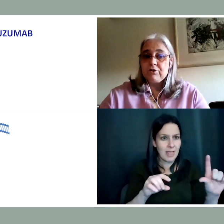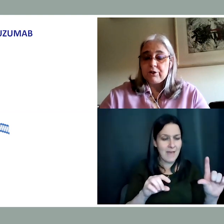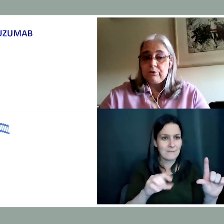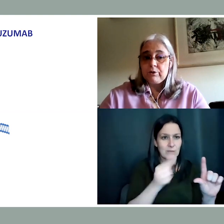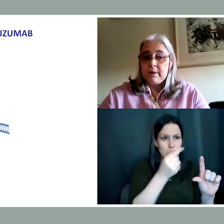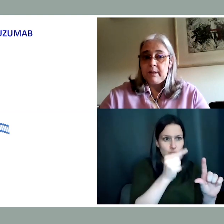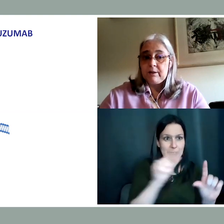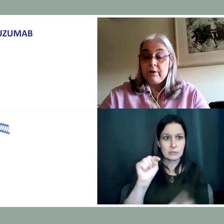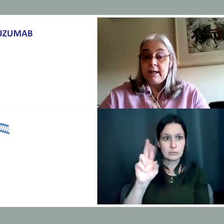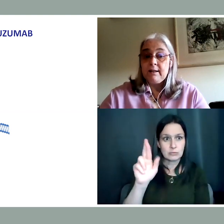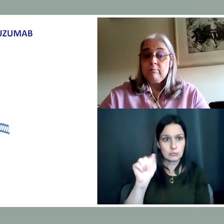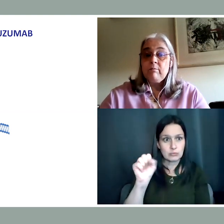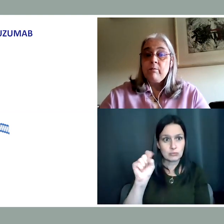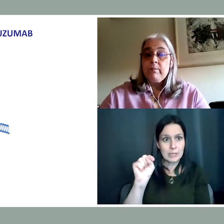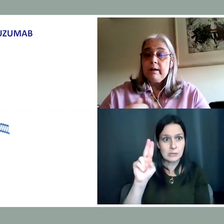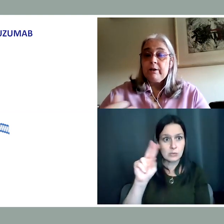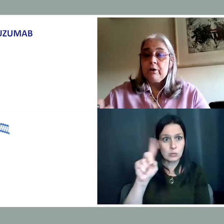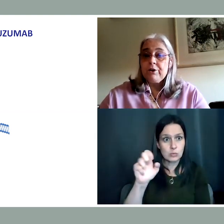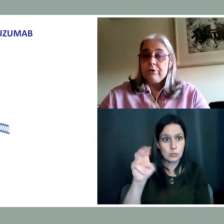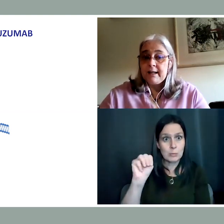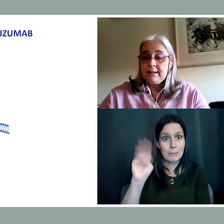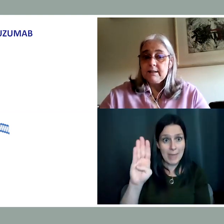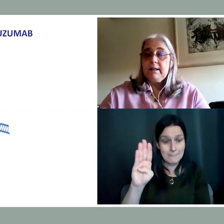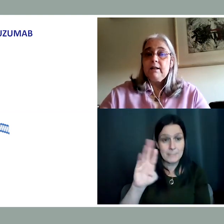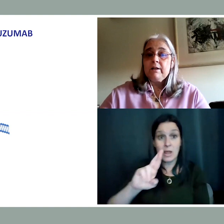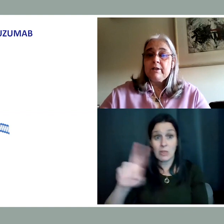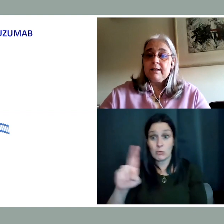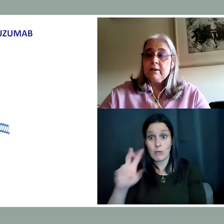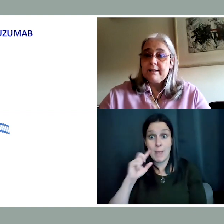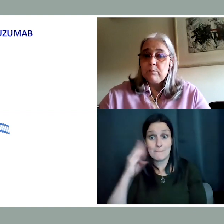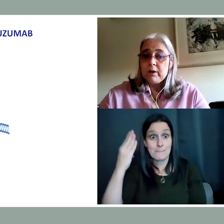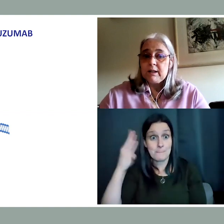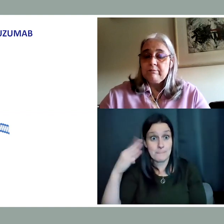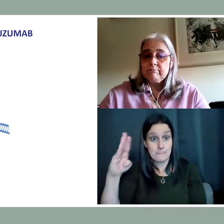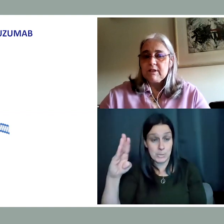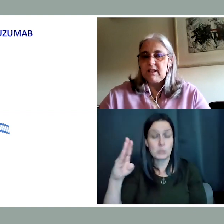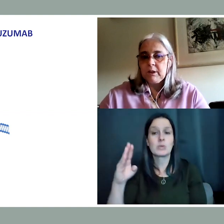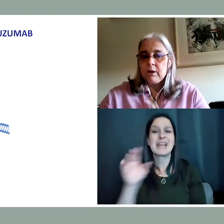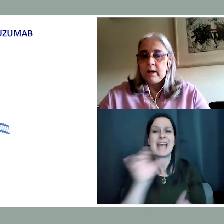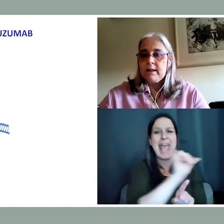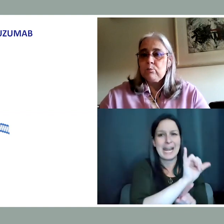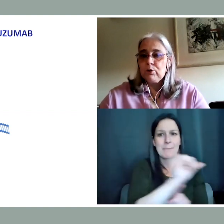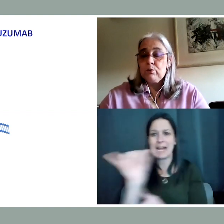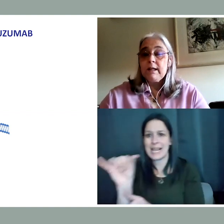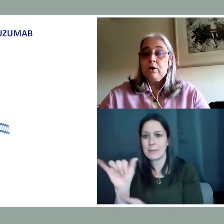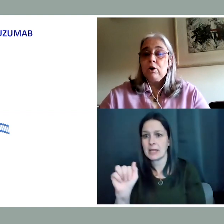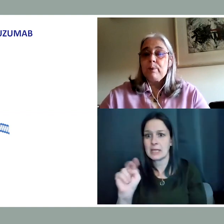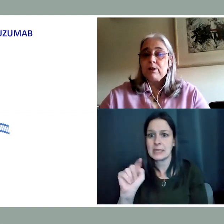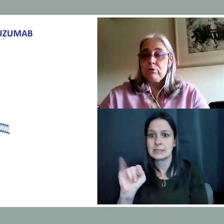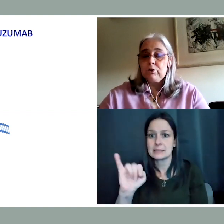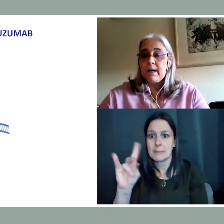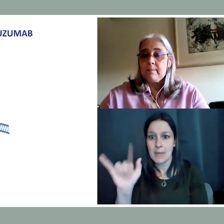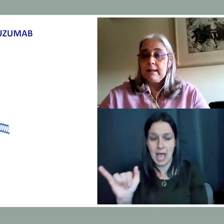antibody Trastuzumab in green, and on your right, you have another antibody, similar one in blue,